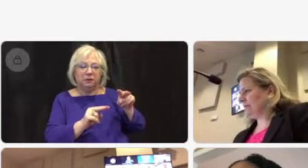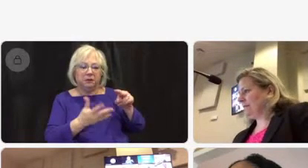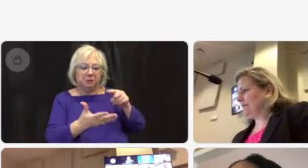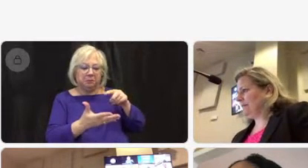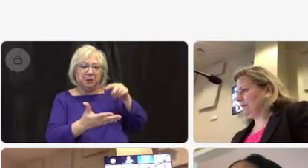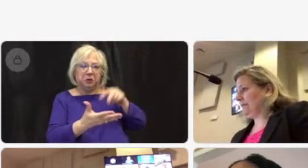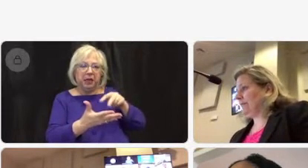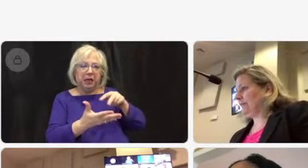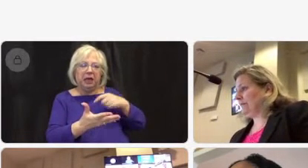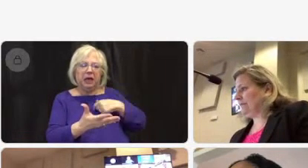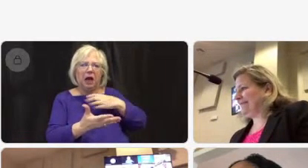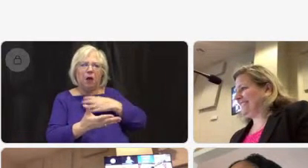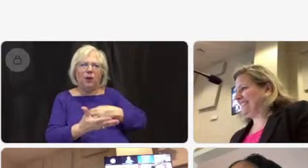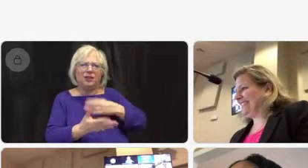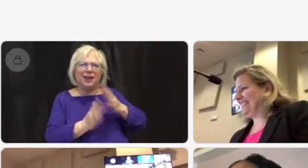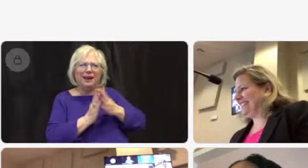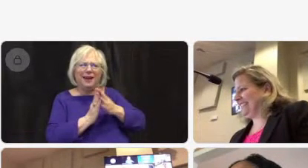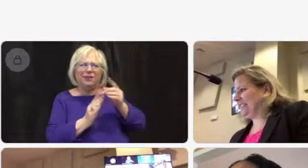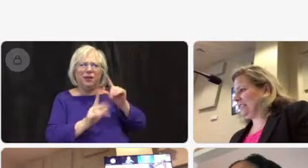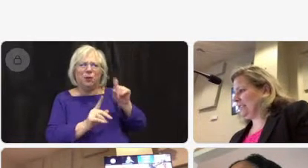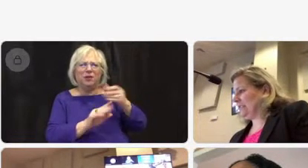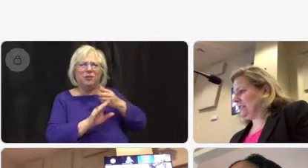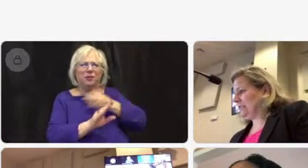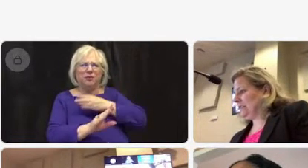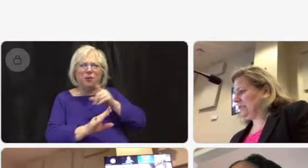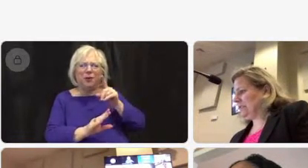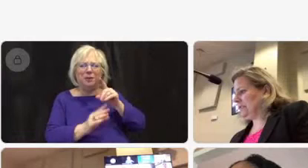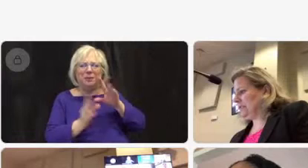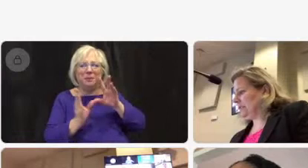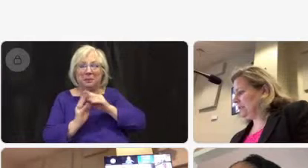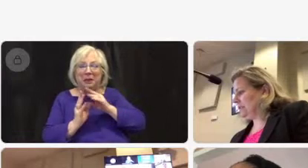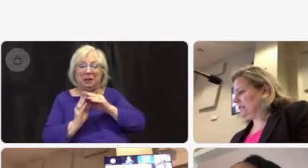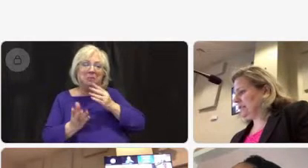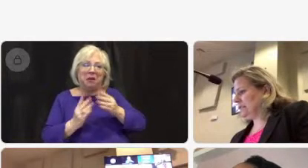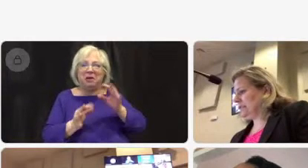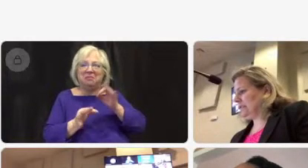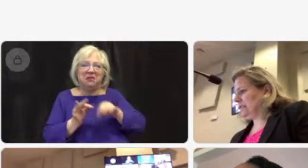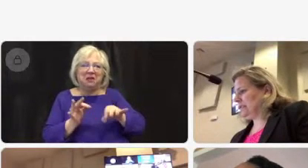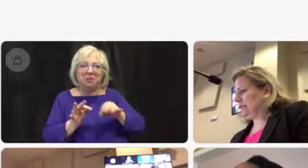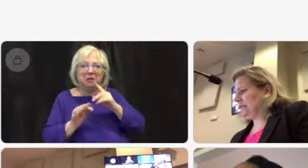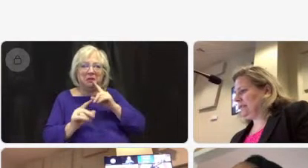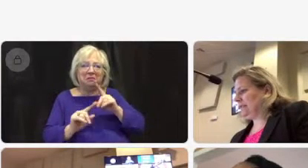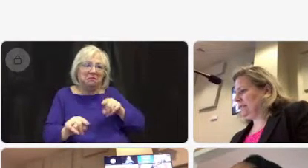and I wish I'd asked this question before the meeting, and it's probably maybe a simple